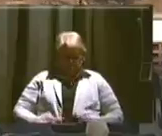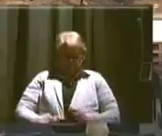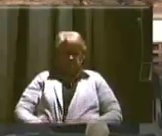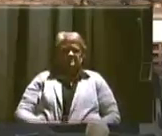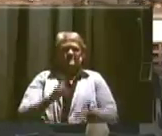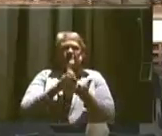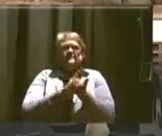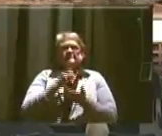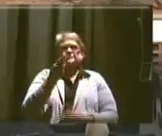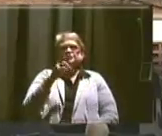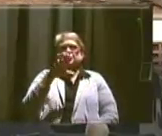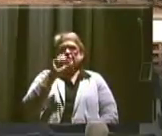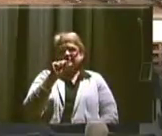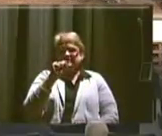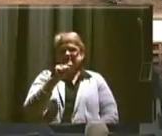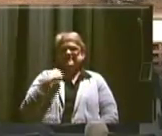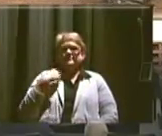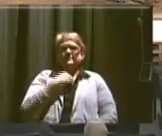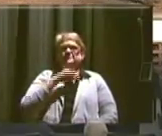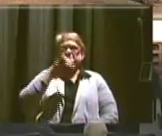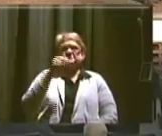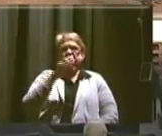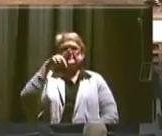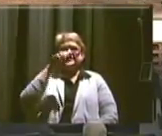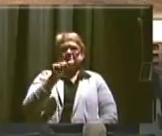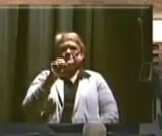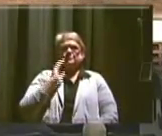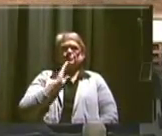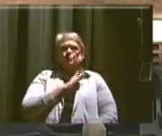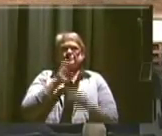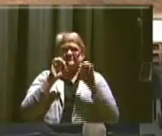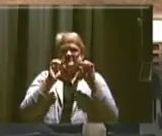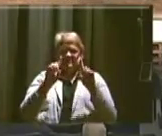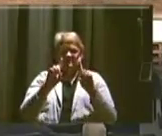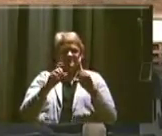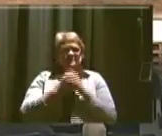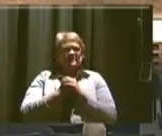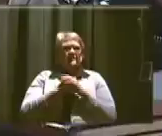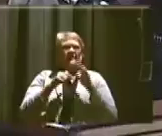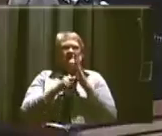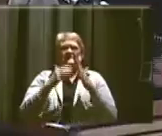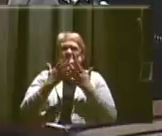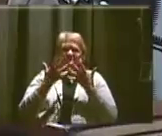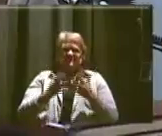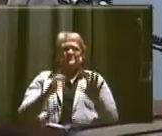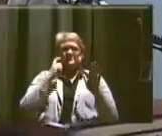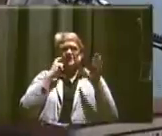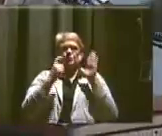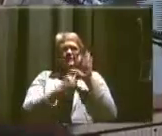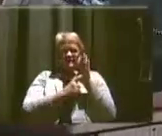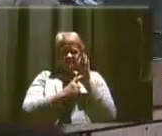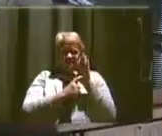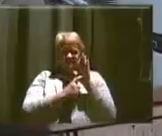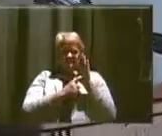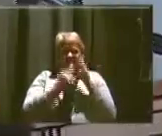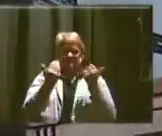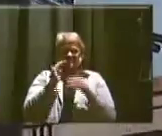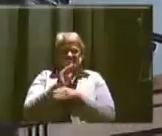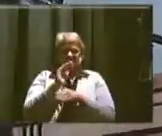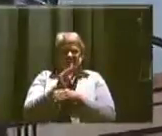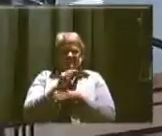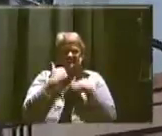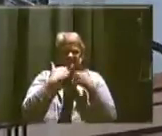Dr. Hargens and members of the Jefferson County Board of Education, this concludes our recognitions for this evening. Thank